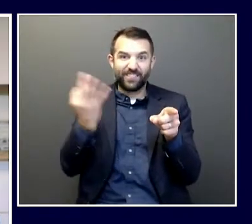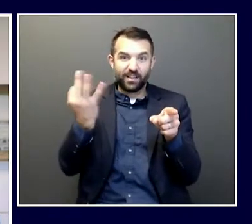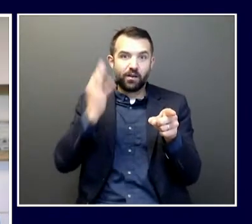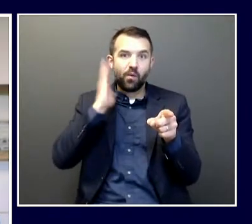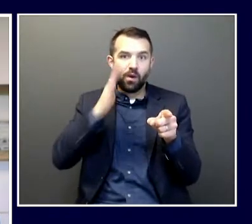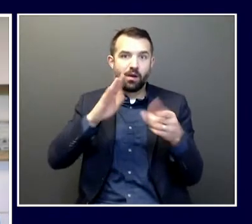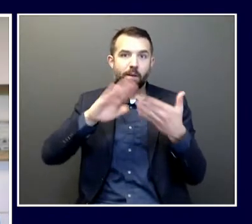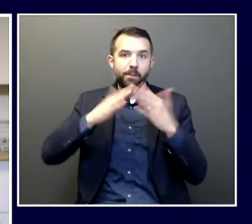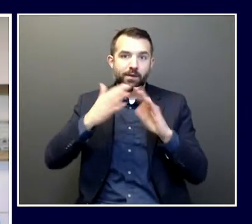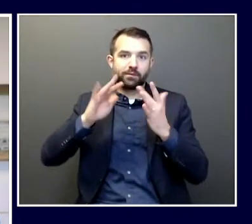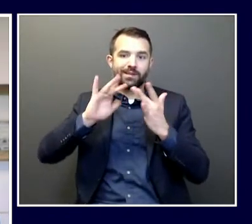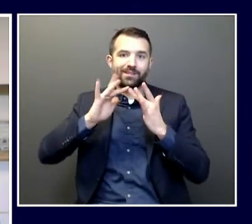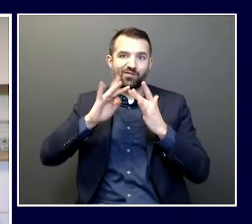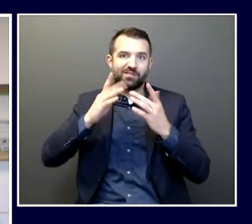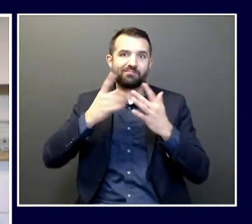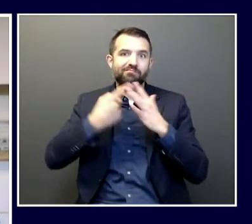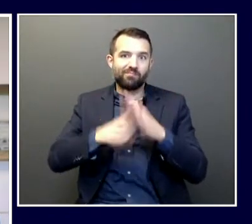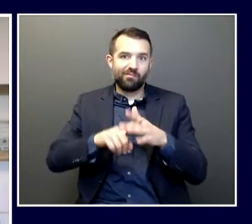exactly right.